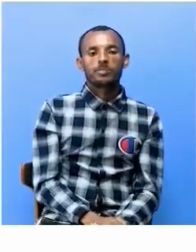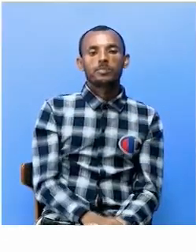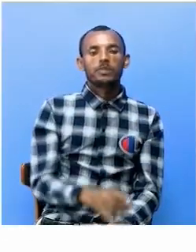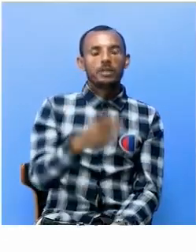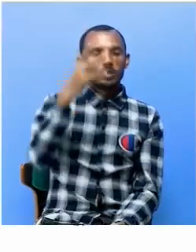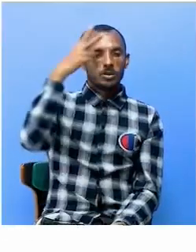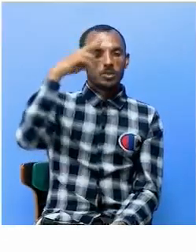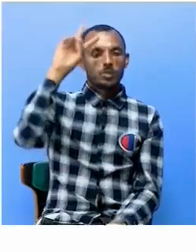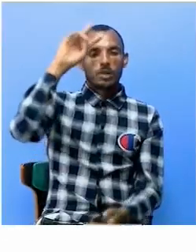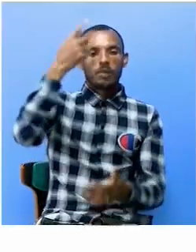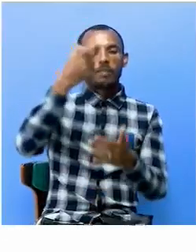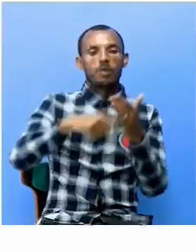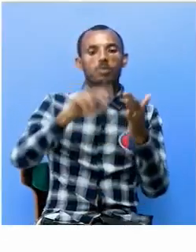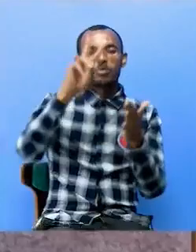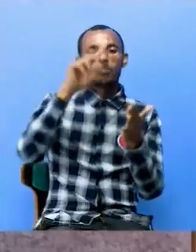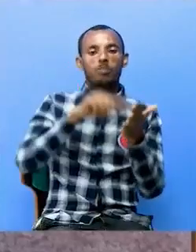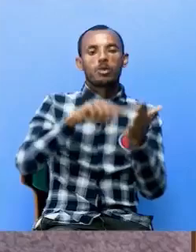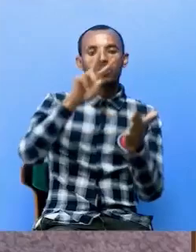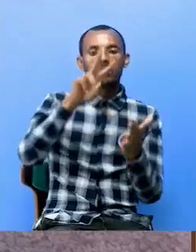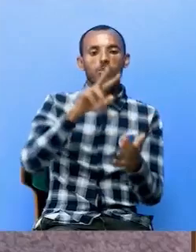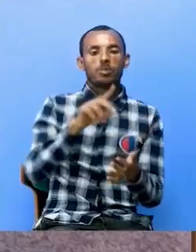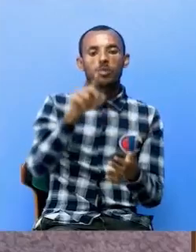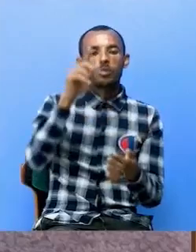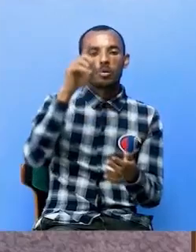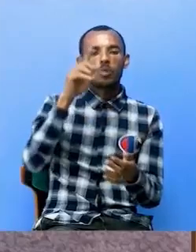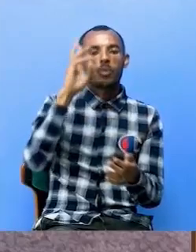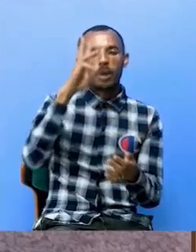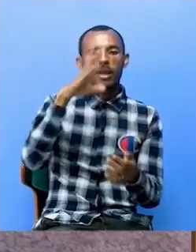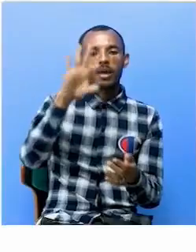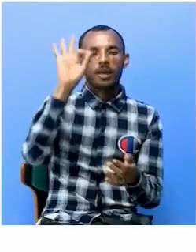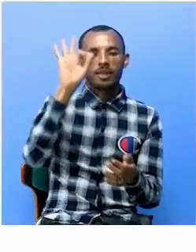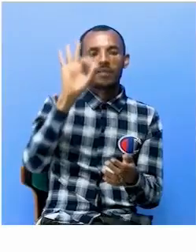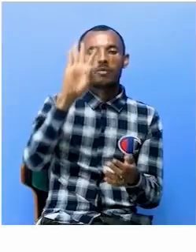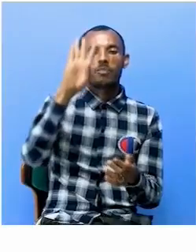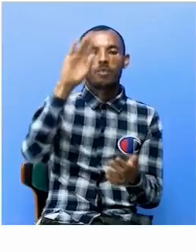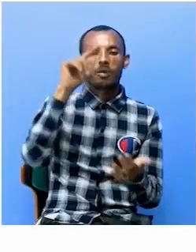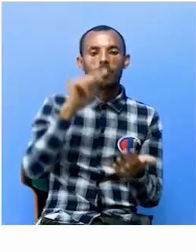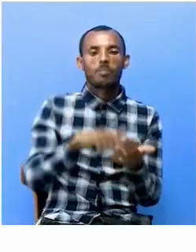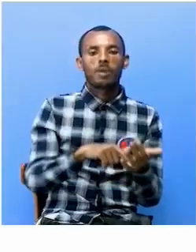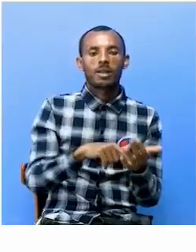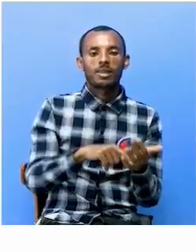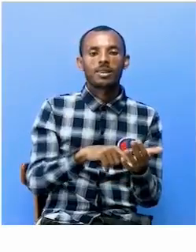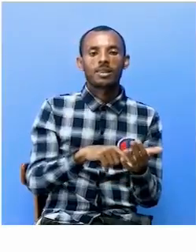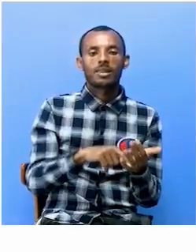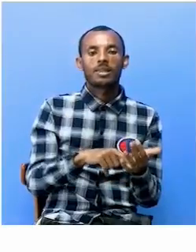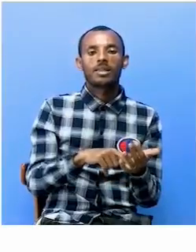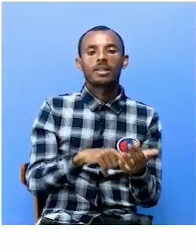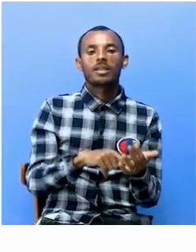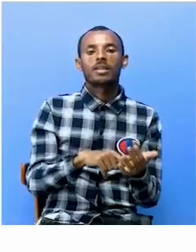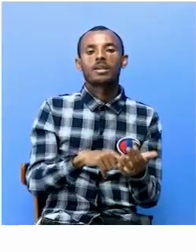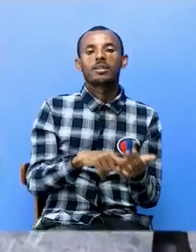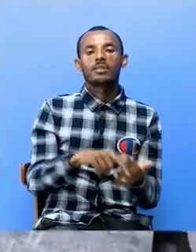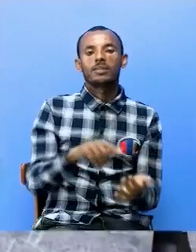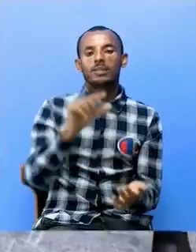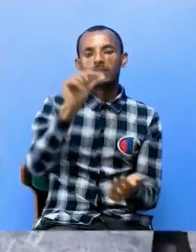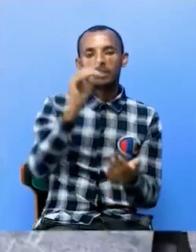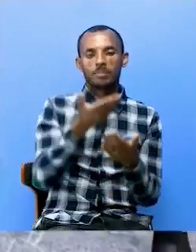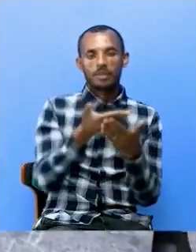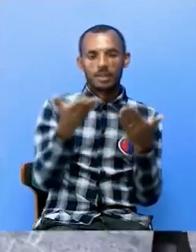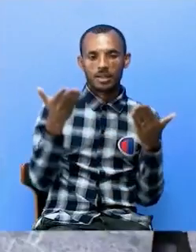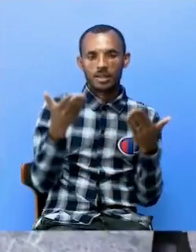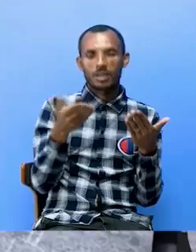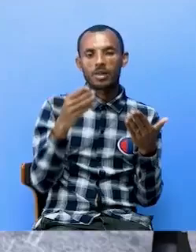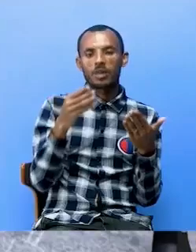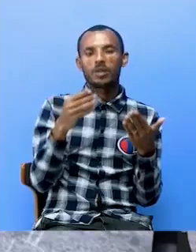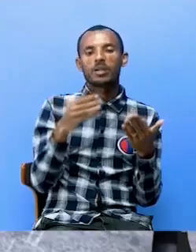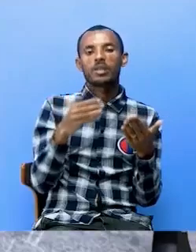value of 2.2, you will get 4 point something, okay? Okay, whenever you take